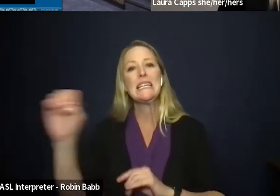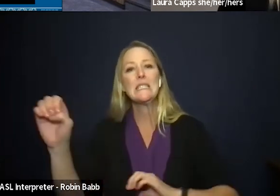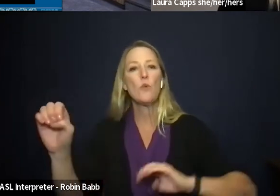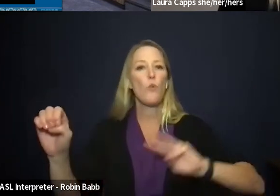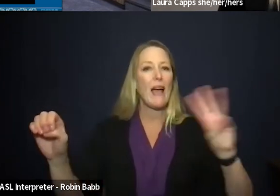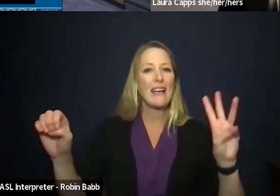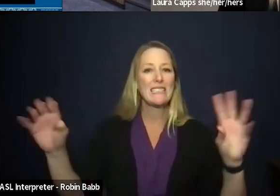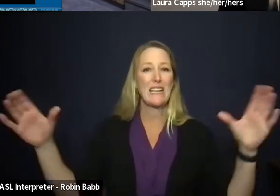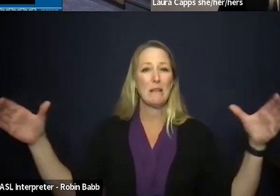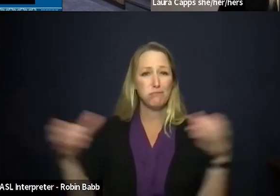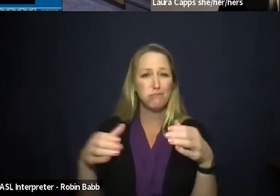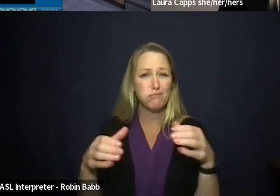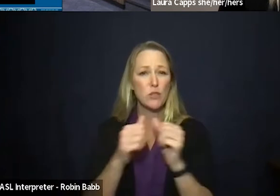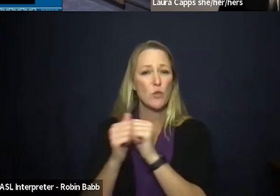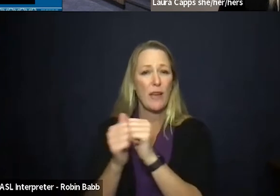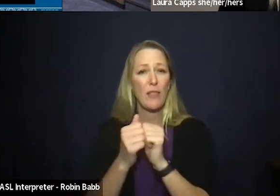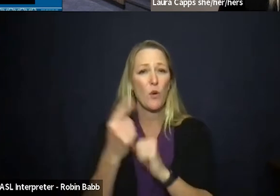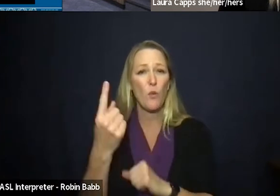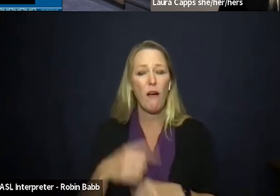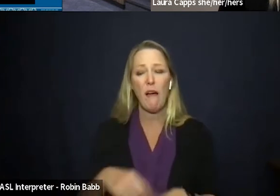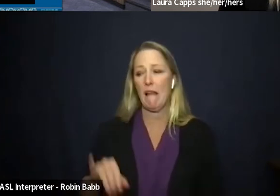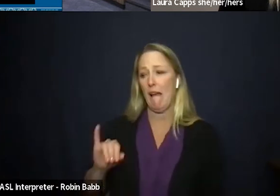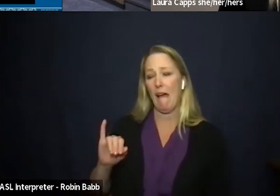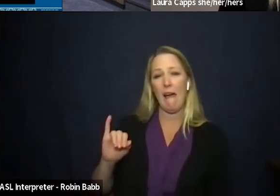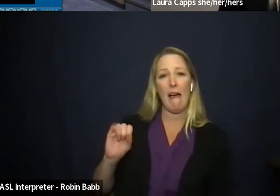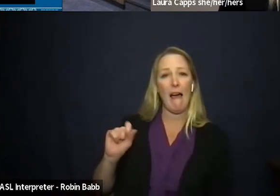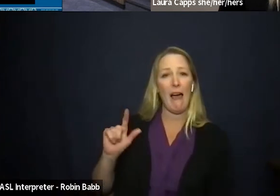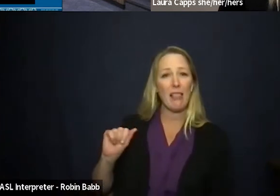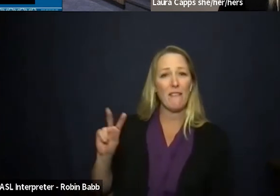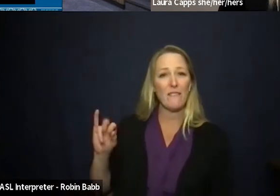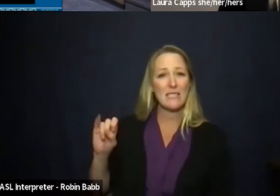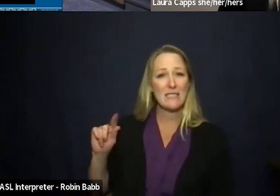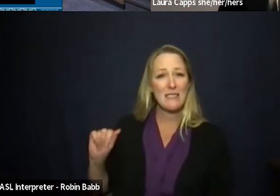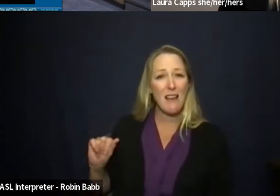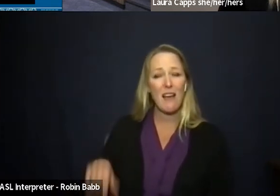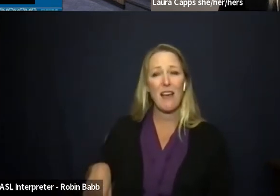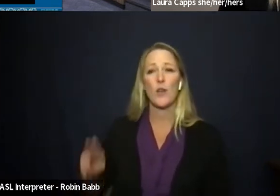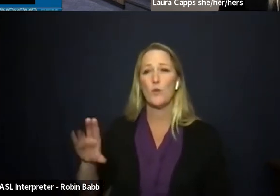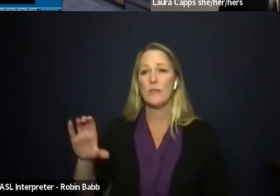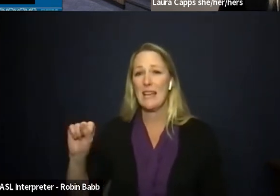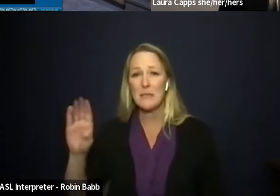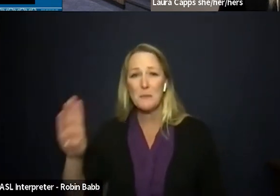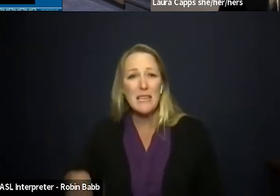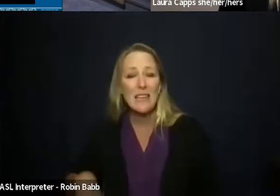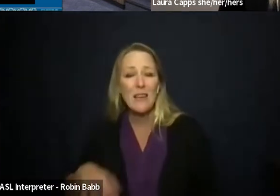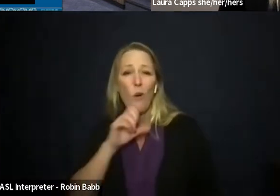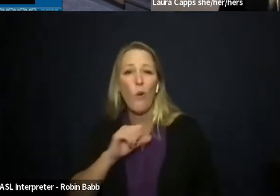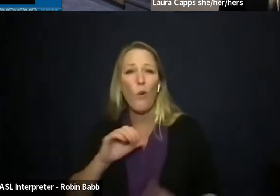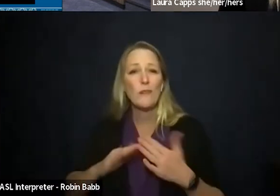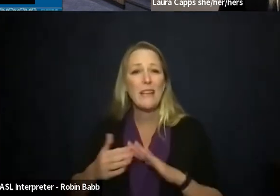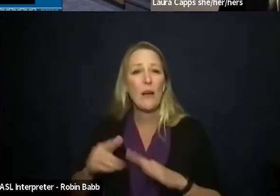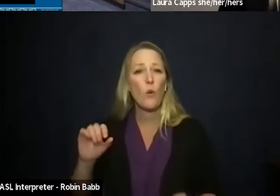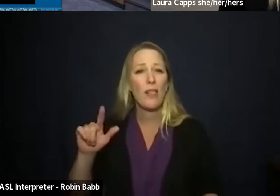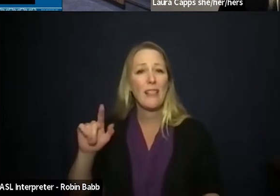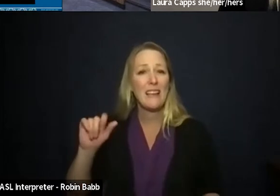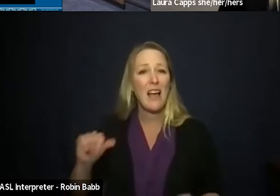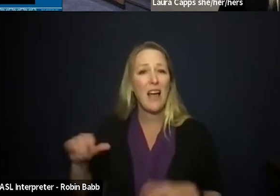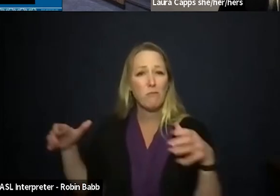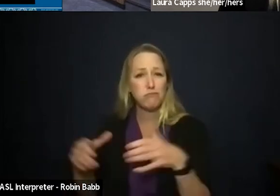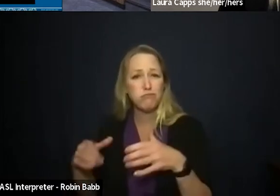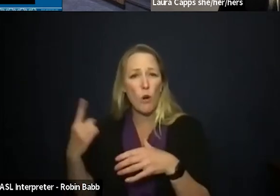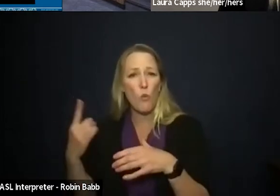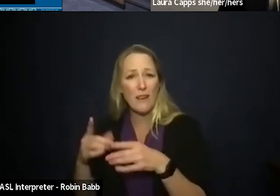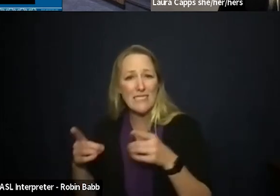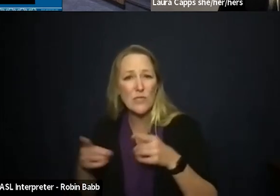district and isla vista ucsb and old town goleta united in one district i would encourage you to